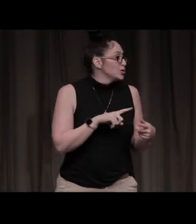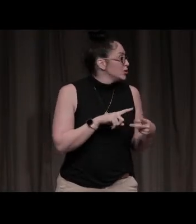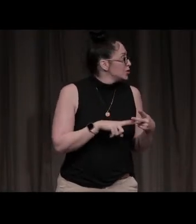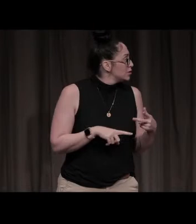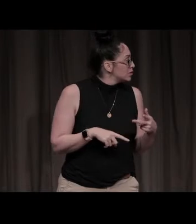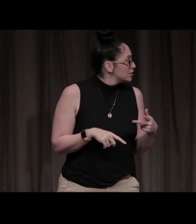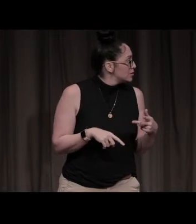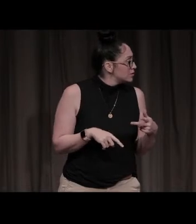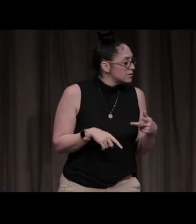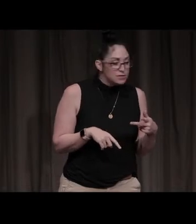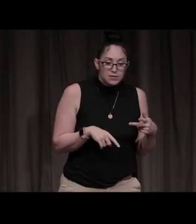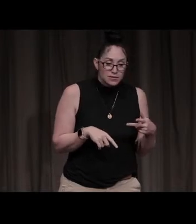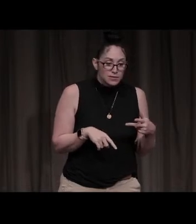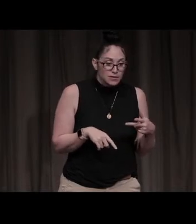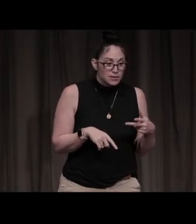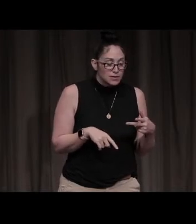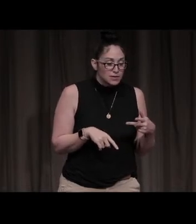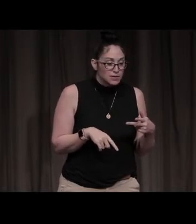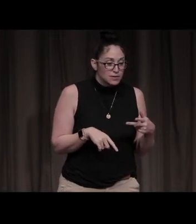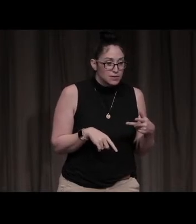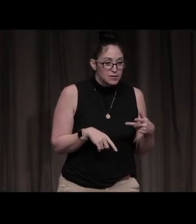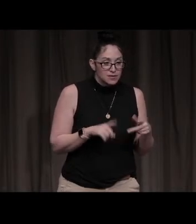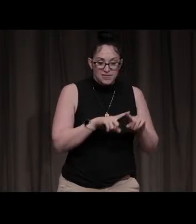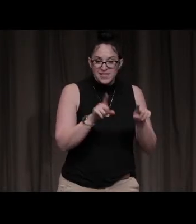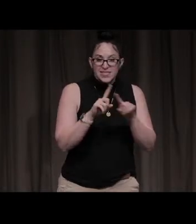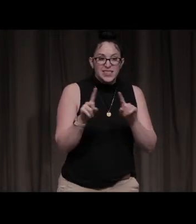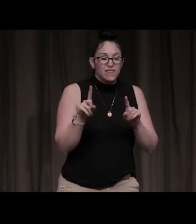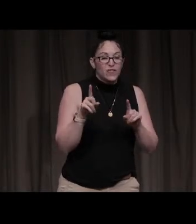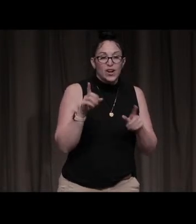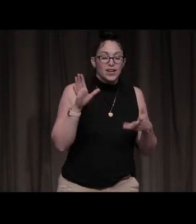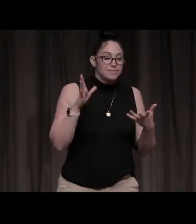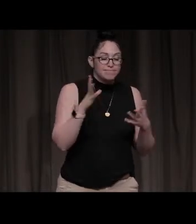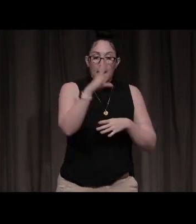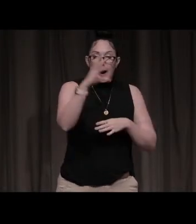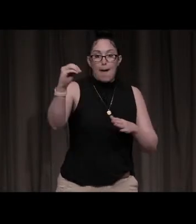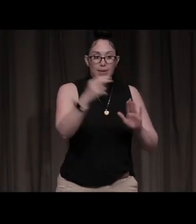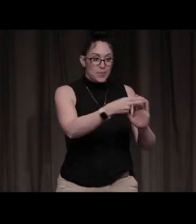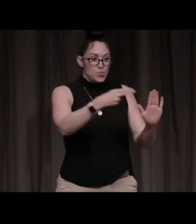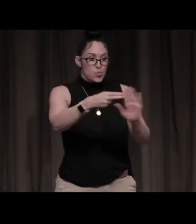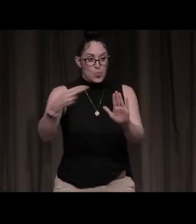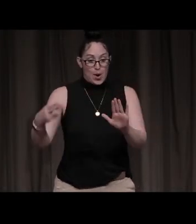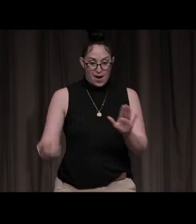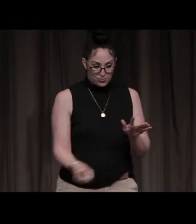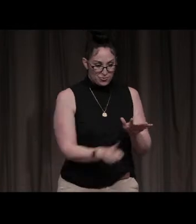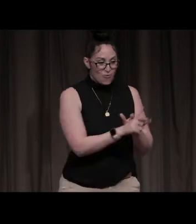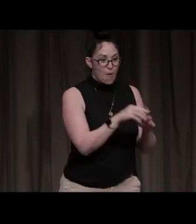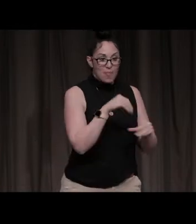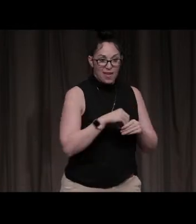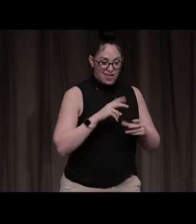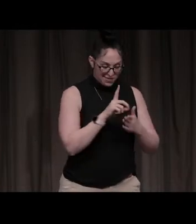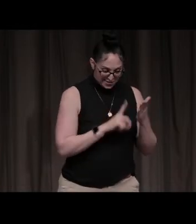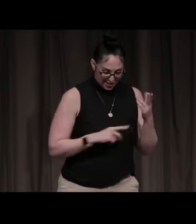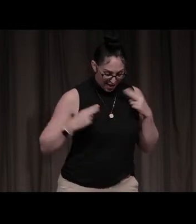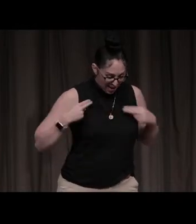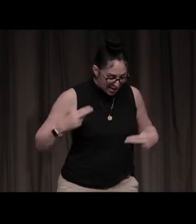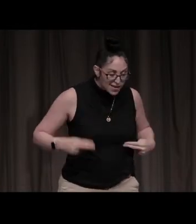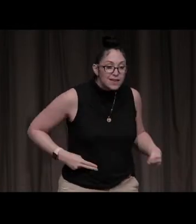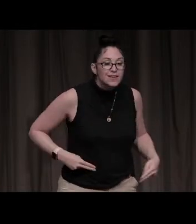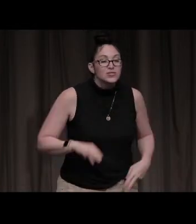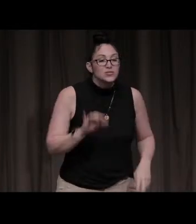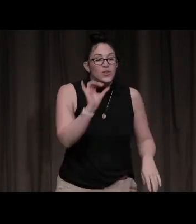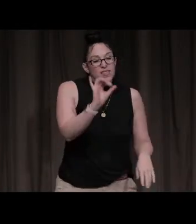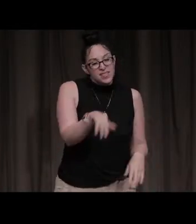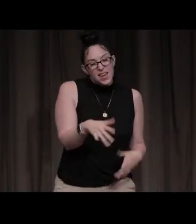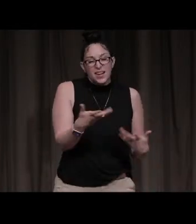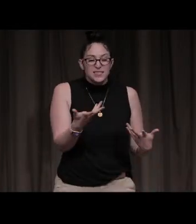haute couture, brands showing up in these patchwork designs. I think those are some of the cultural